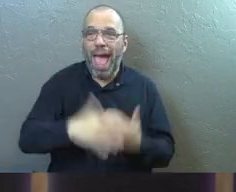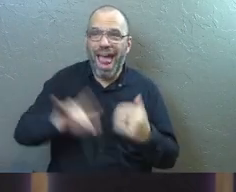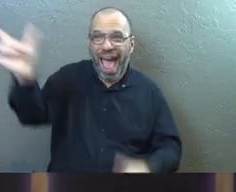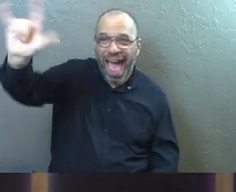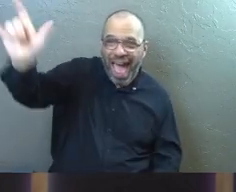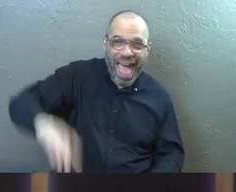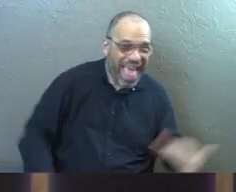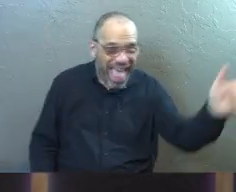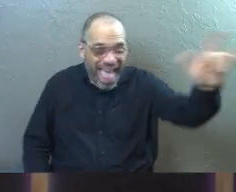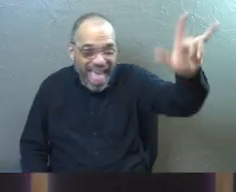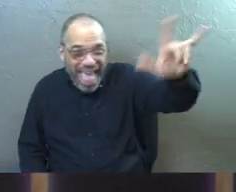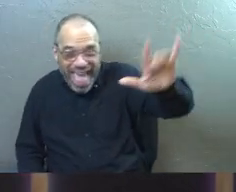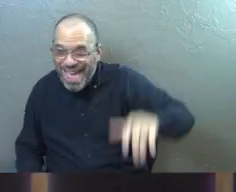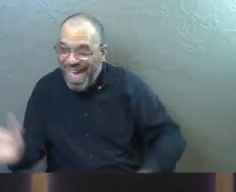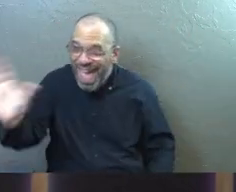up